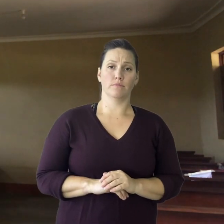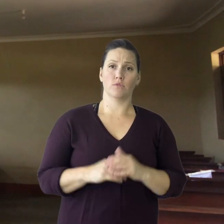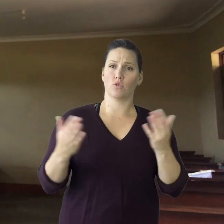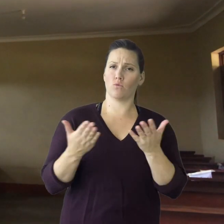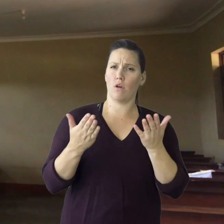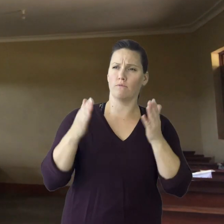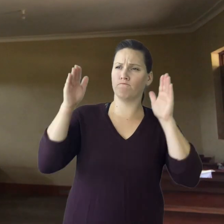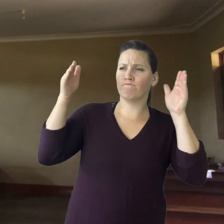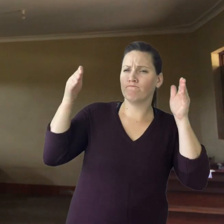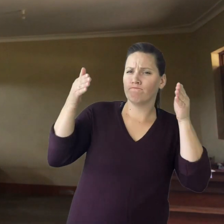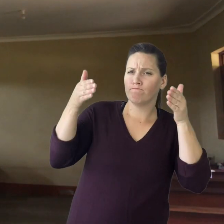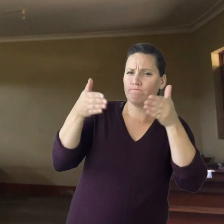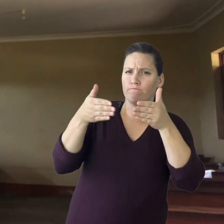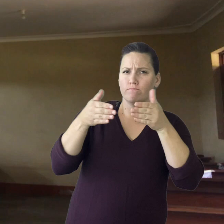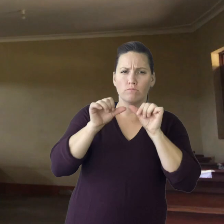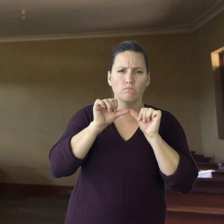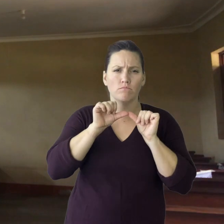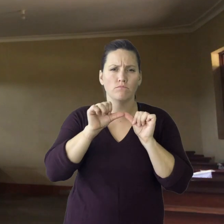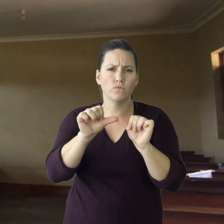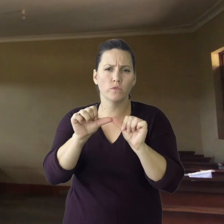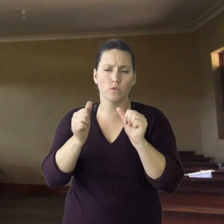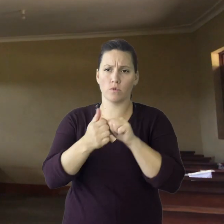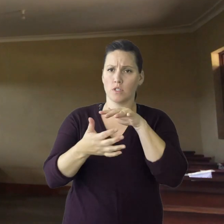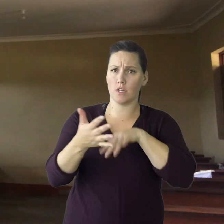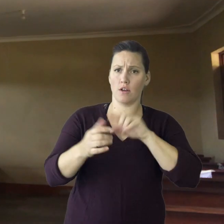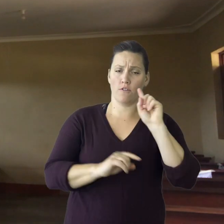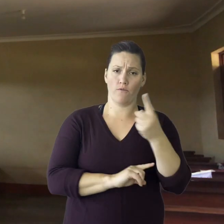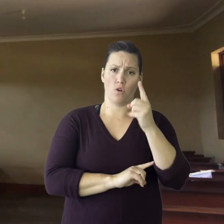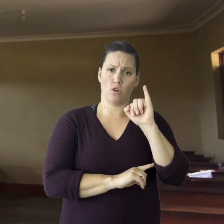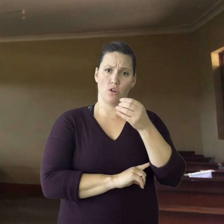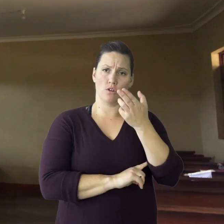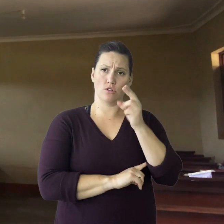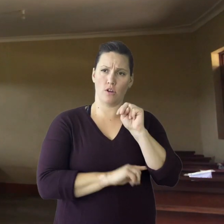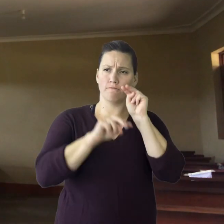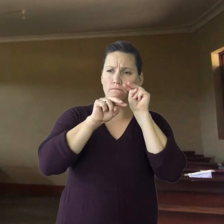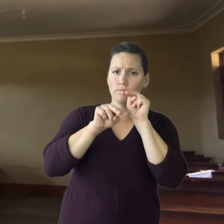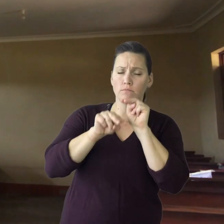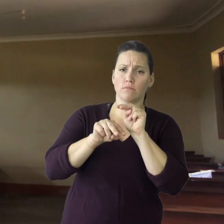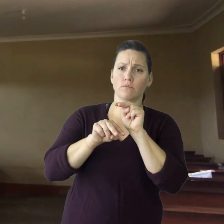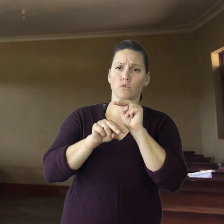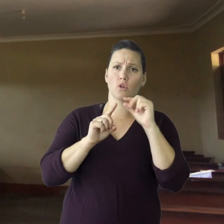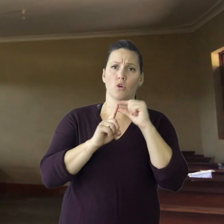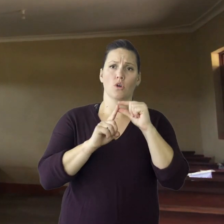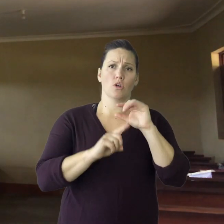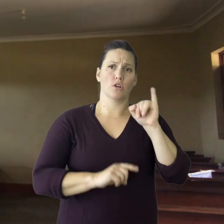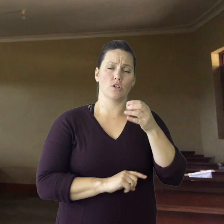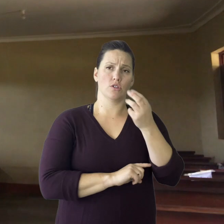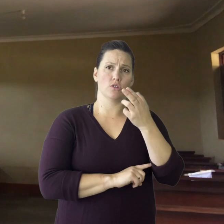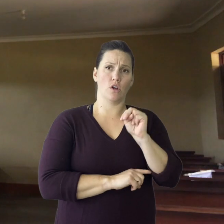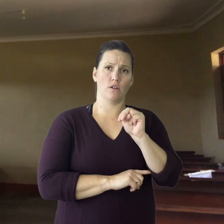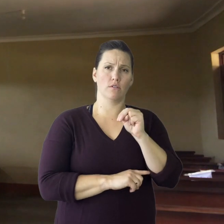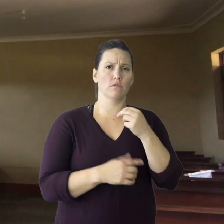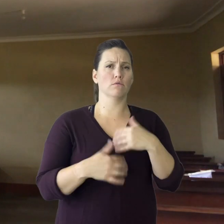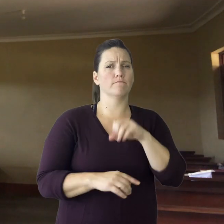going to continue with our study of 1 John, and we're going to look at a word that John loves.